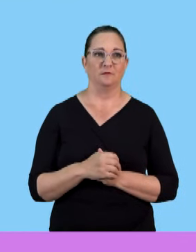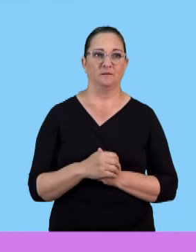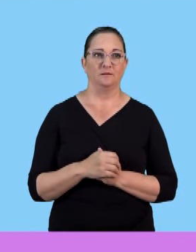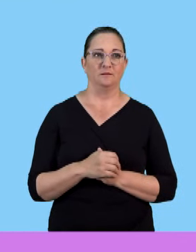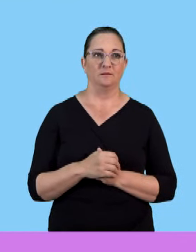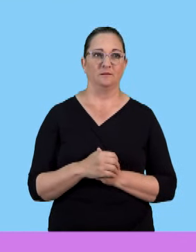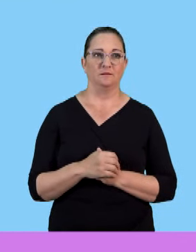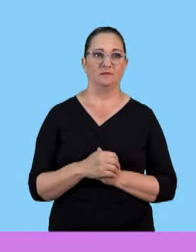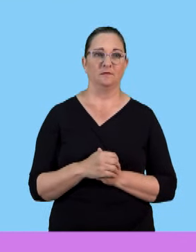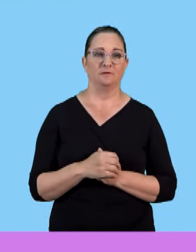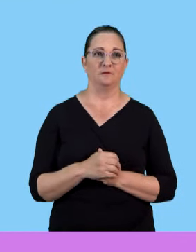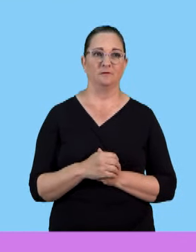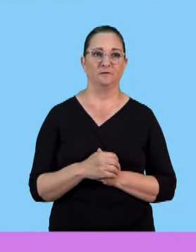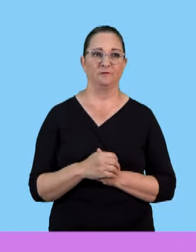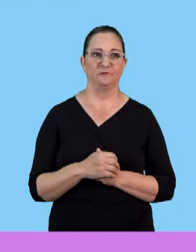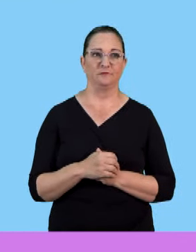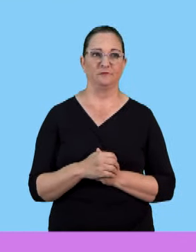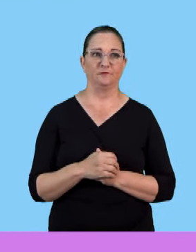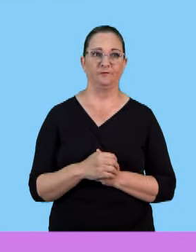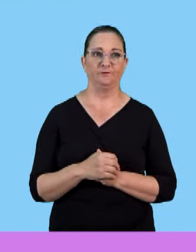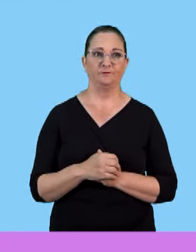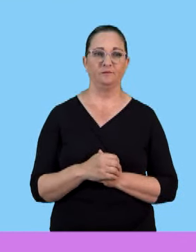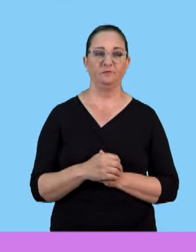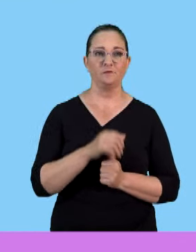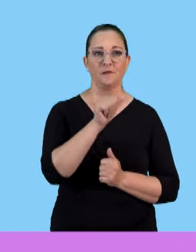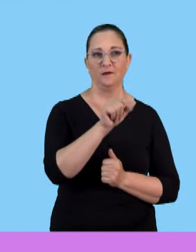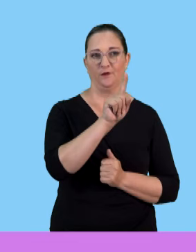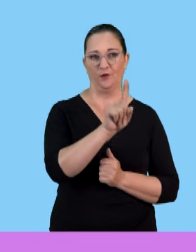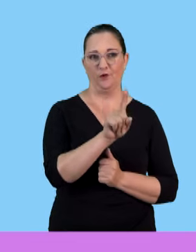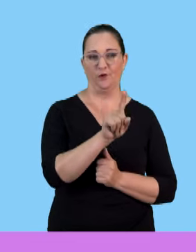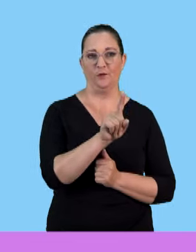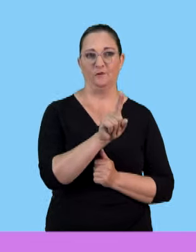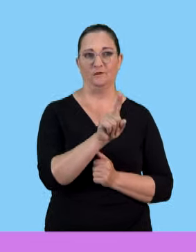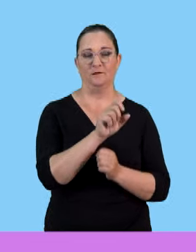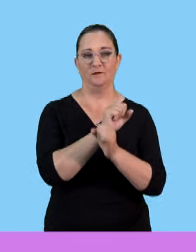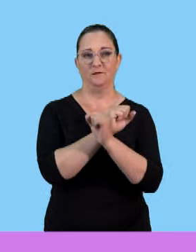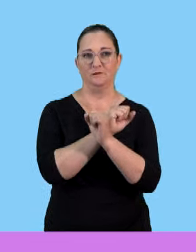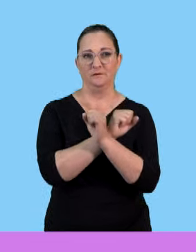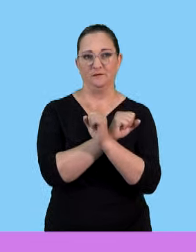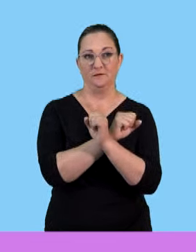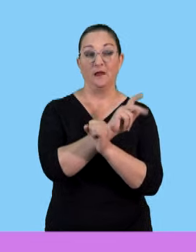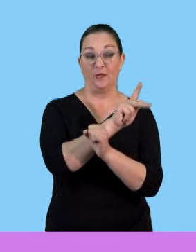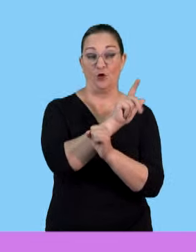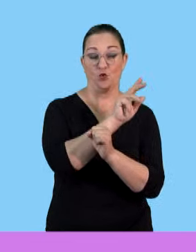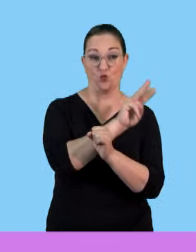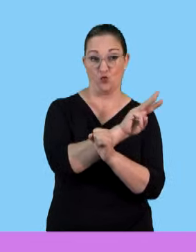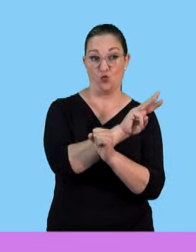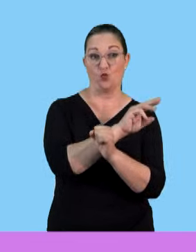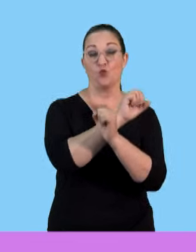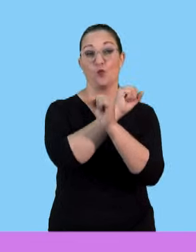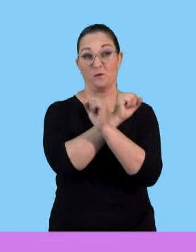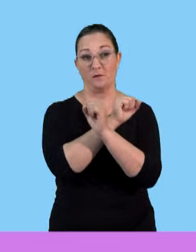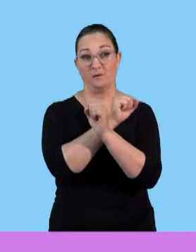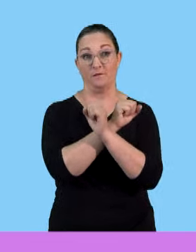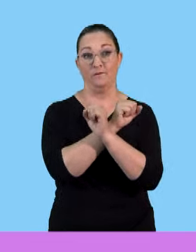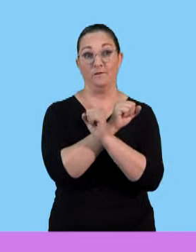So change to white. So we are taking 61 kilowatts, and